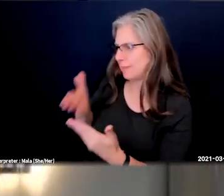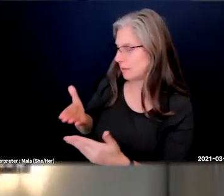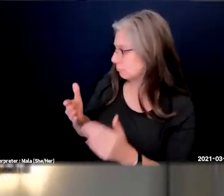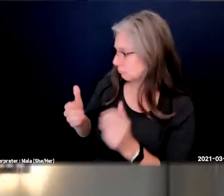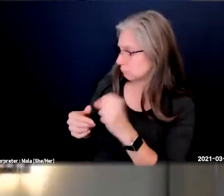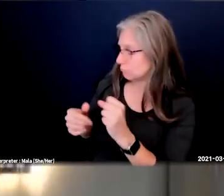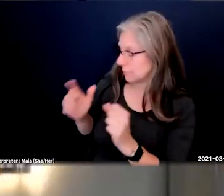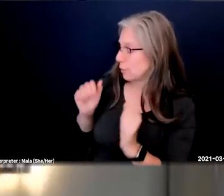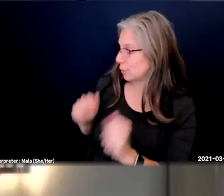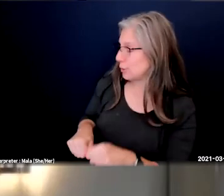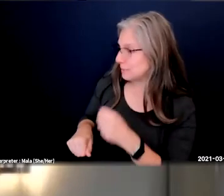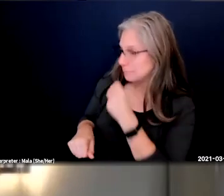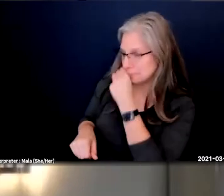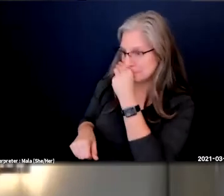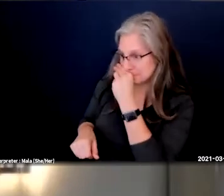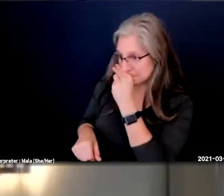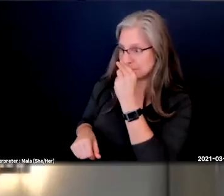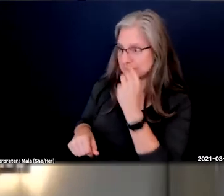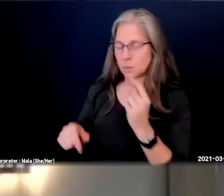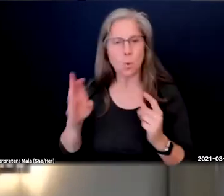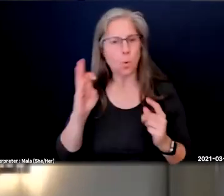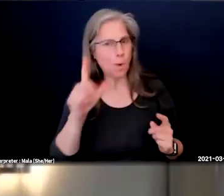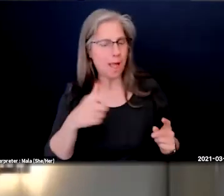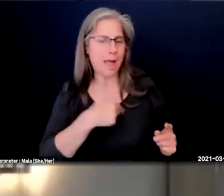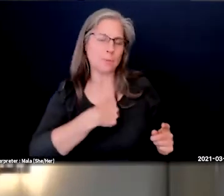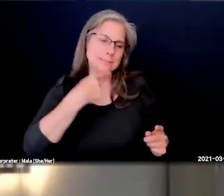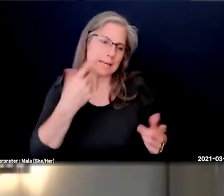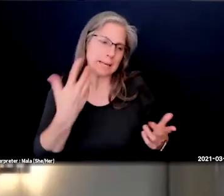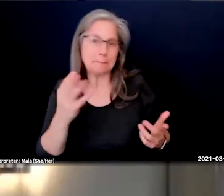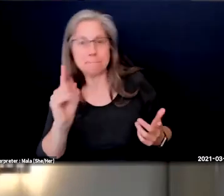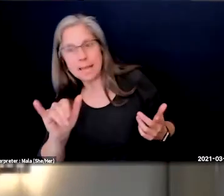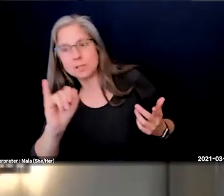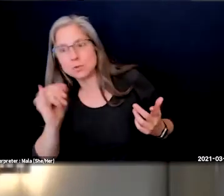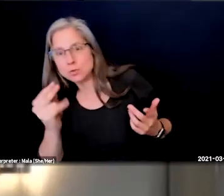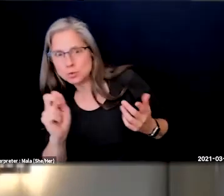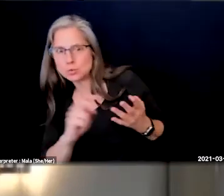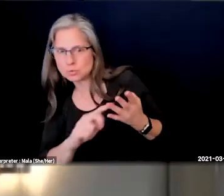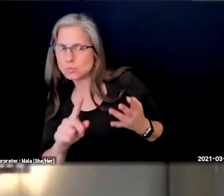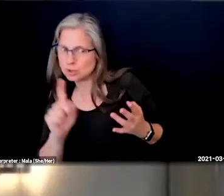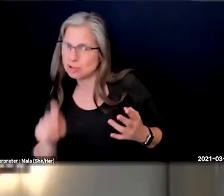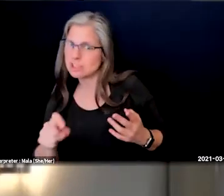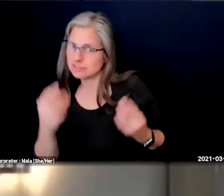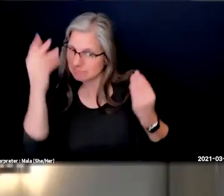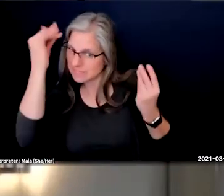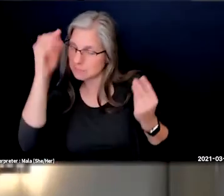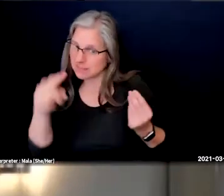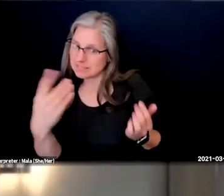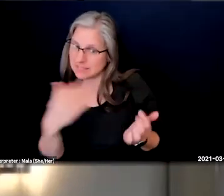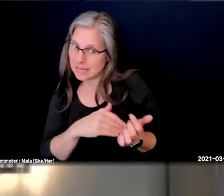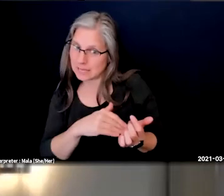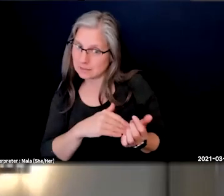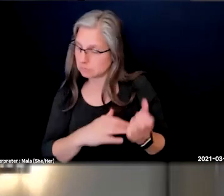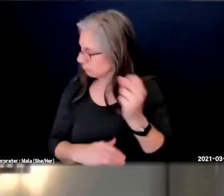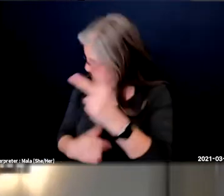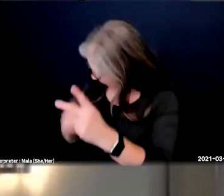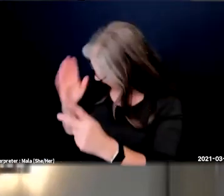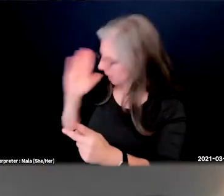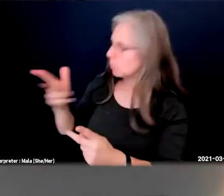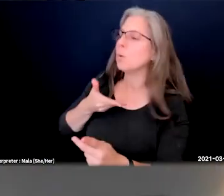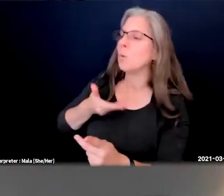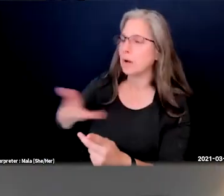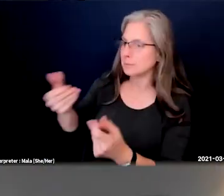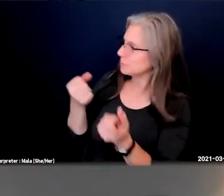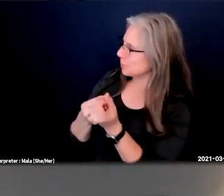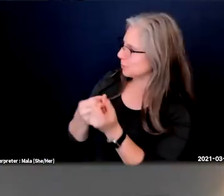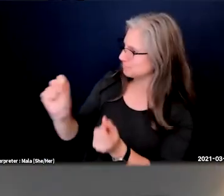certainly, yeah, a future agenda item. Well, I would say like in May or June, we should start to think about this again. Well, I certainly will welcome the support